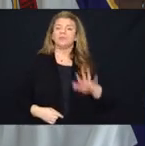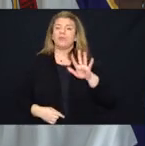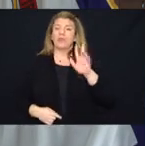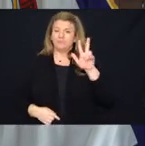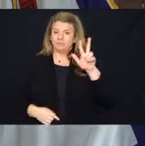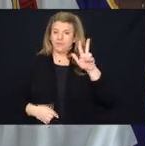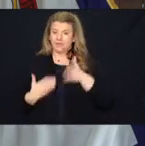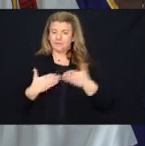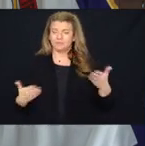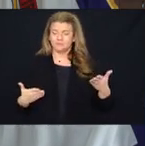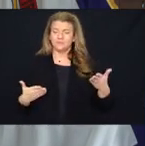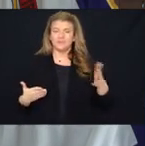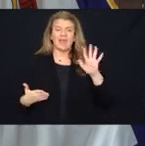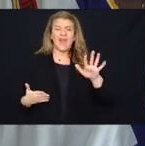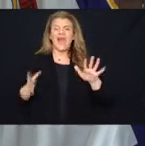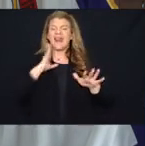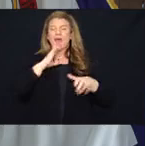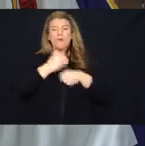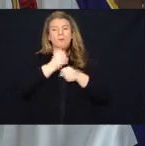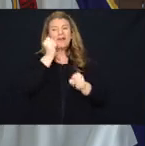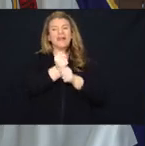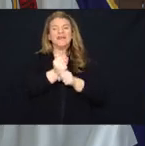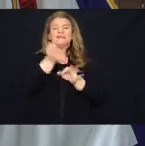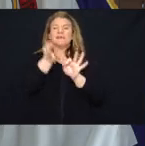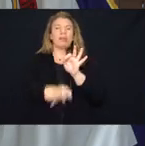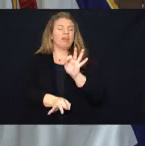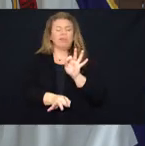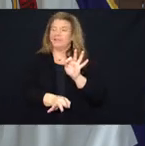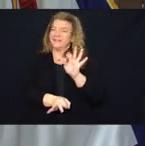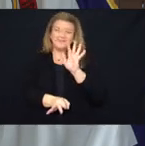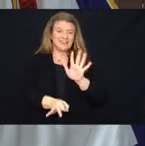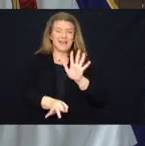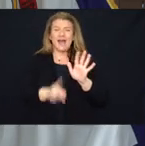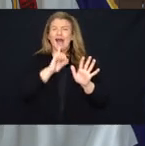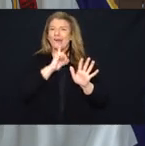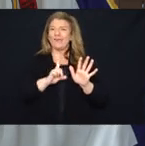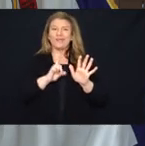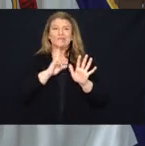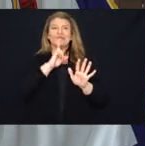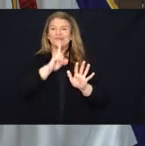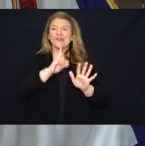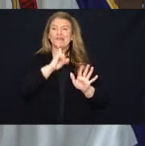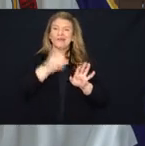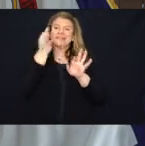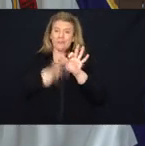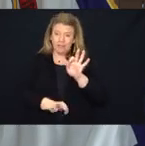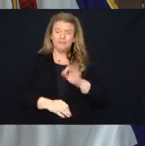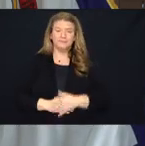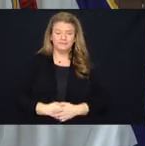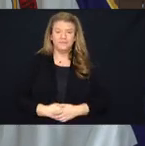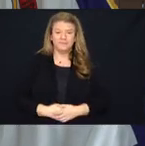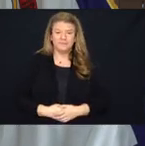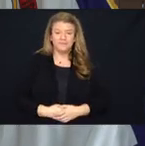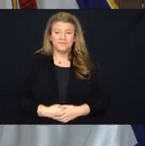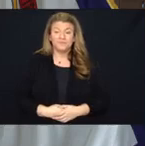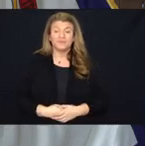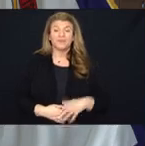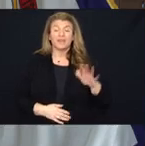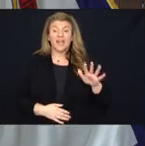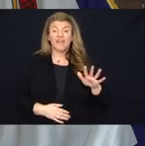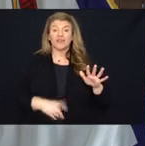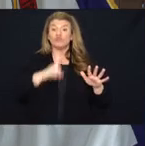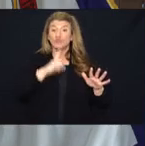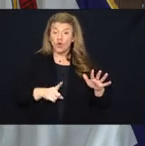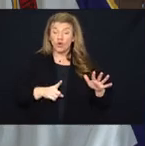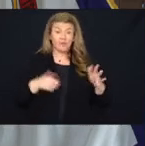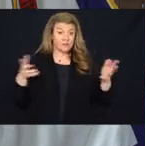things. And I'll make this as simple. Absolutely, it is beyond belief simple. The real truth